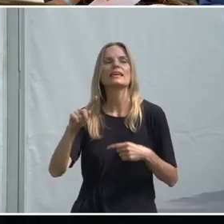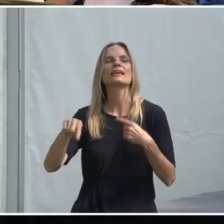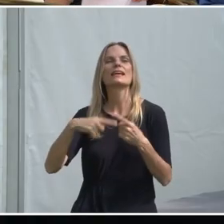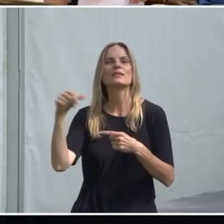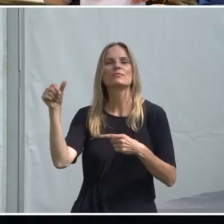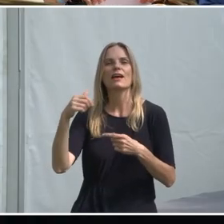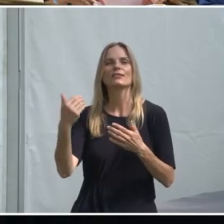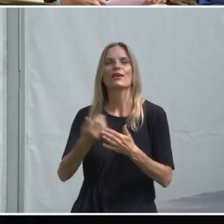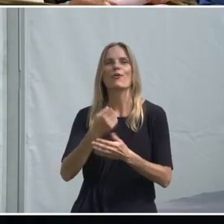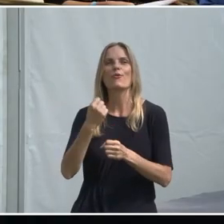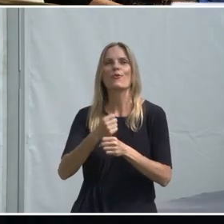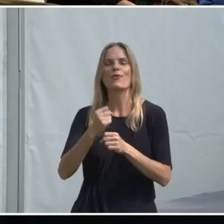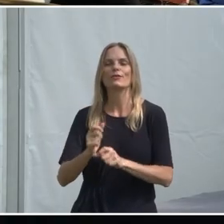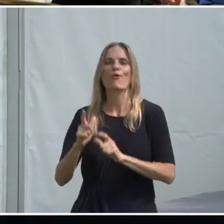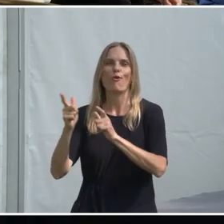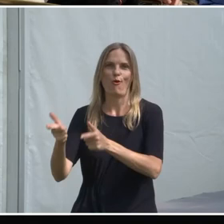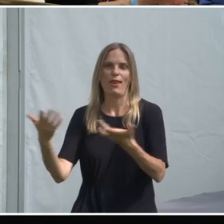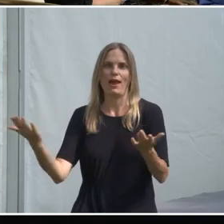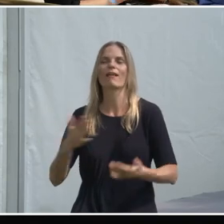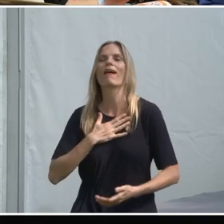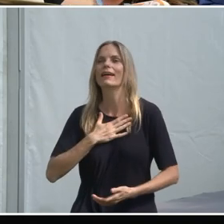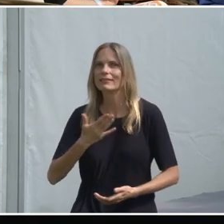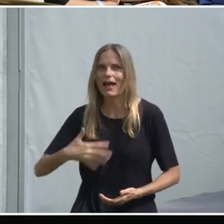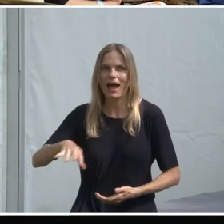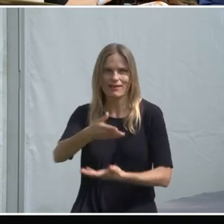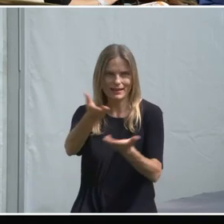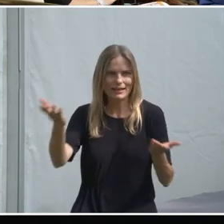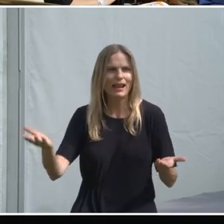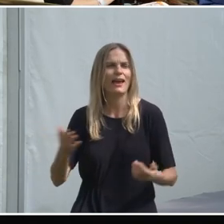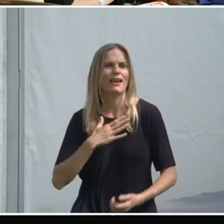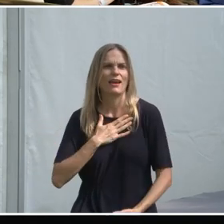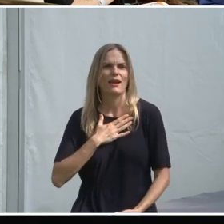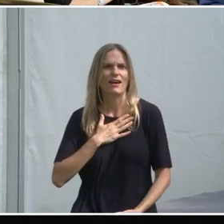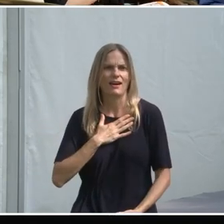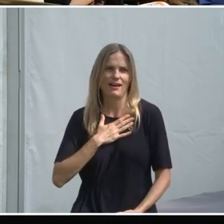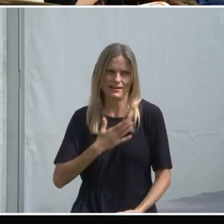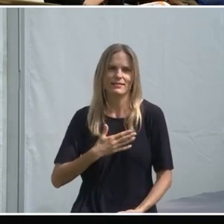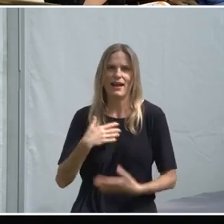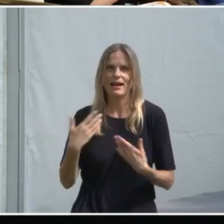your question will be forwarded to Norway. Thank you so much. Thank you so much. A victory is very nice for my male ego.